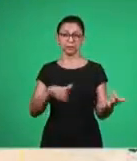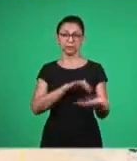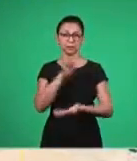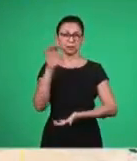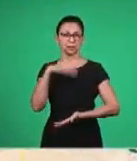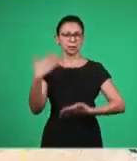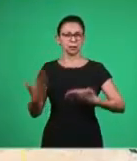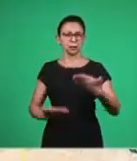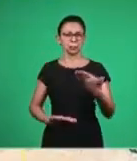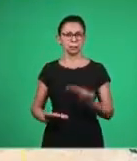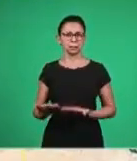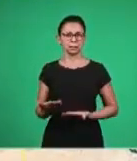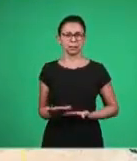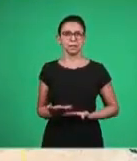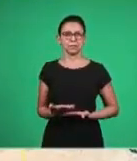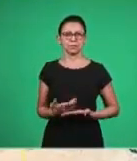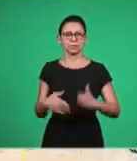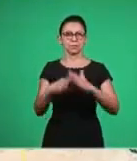through